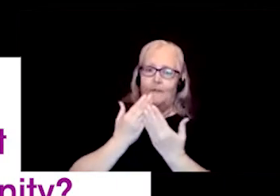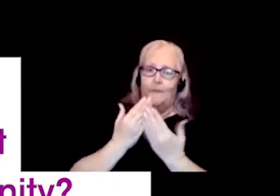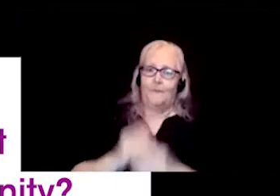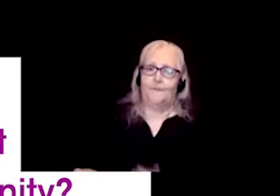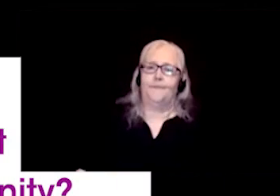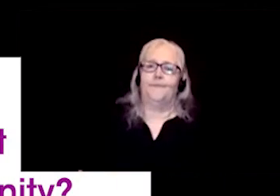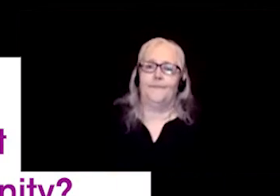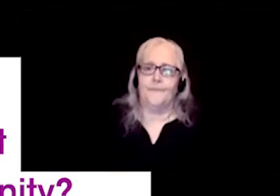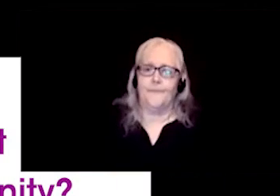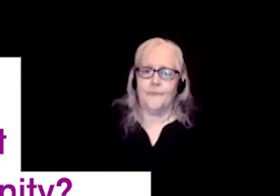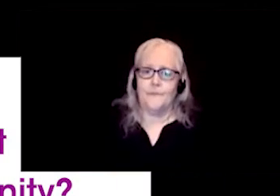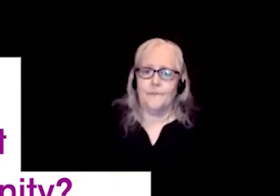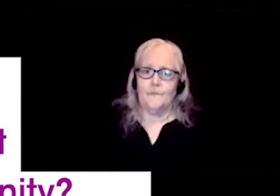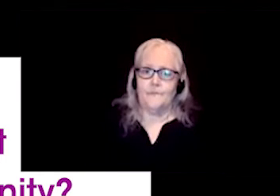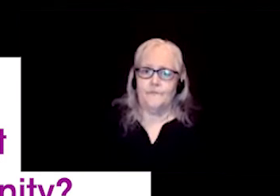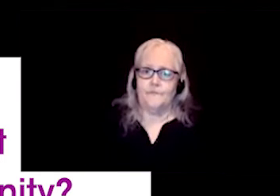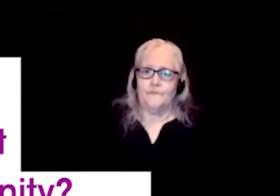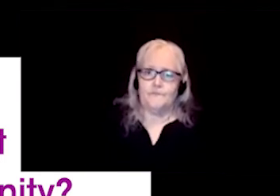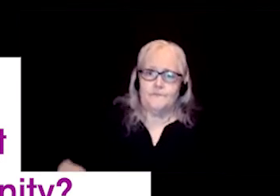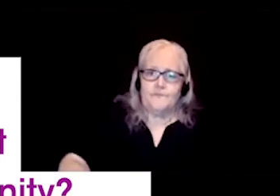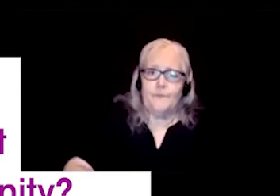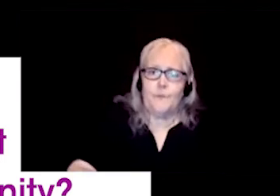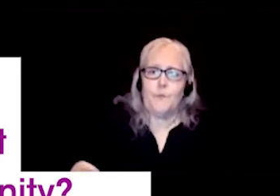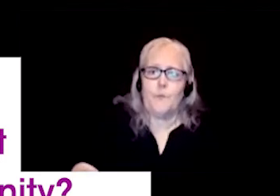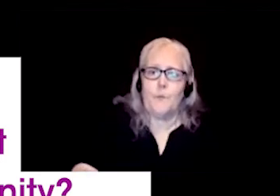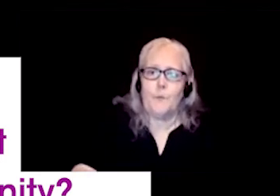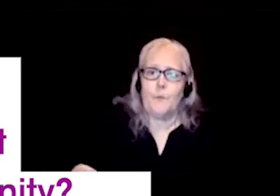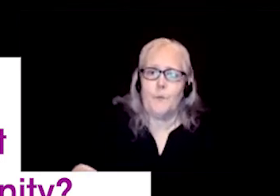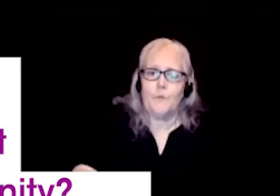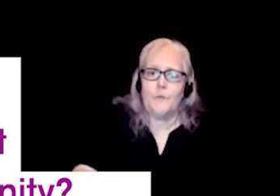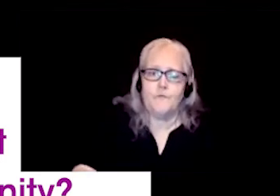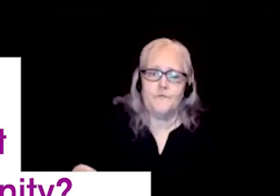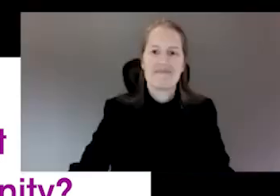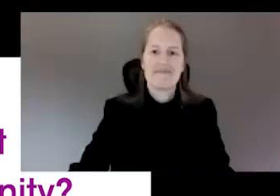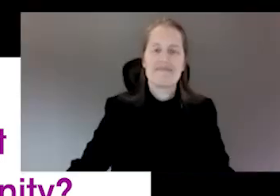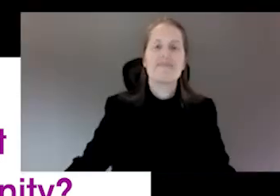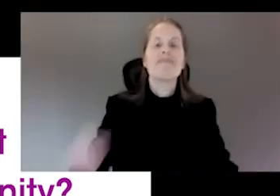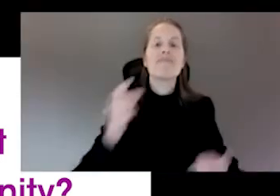Visual description, AUCD conference logo.